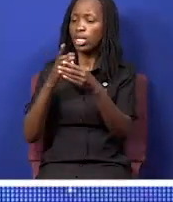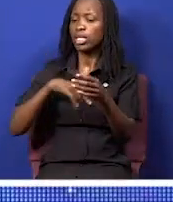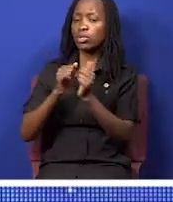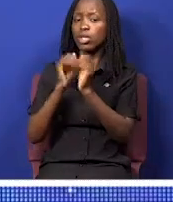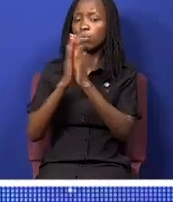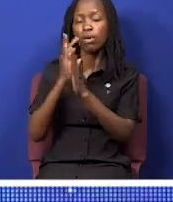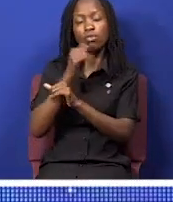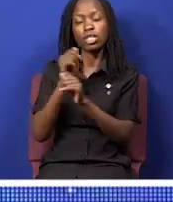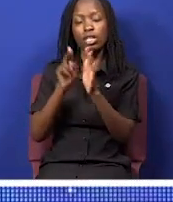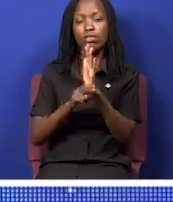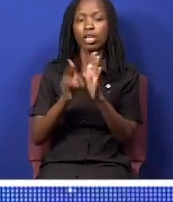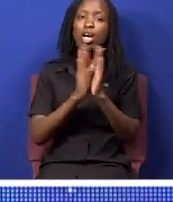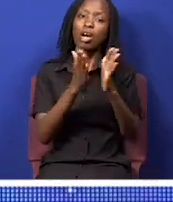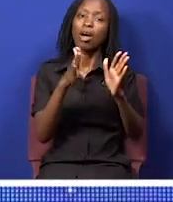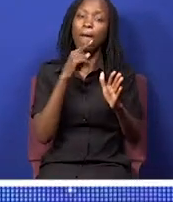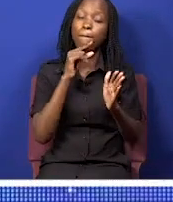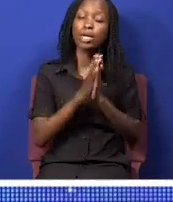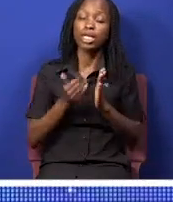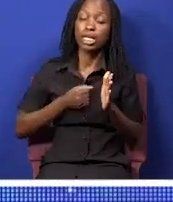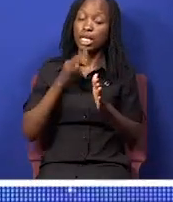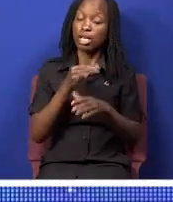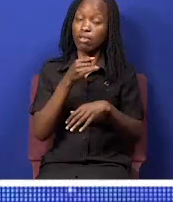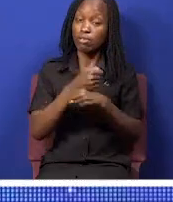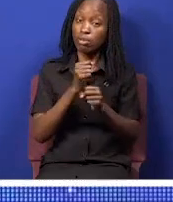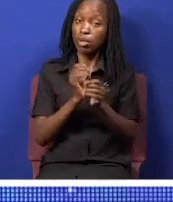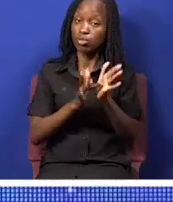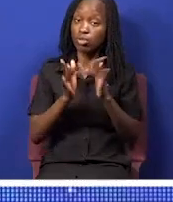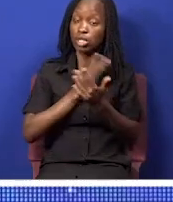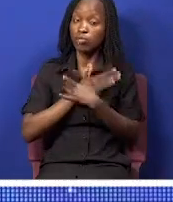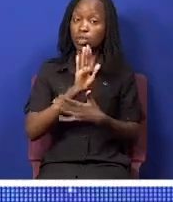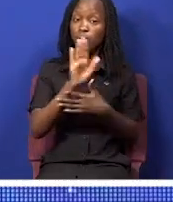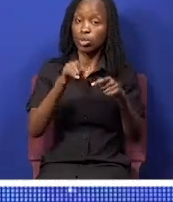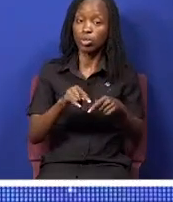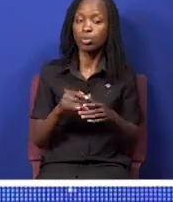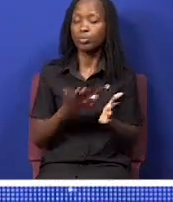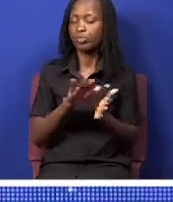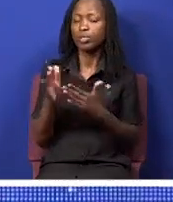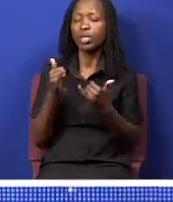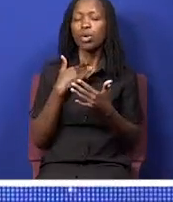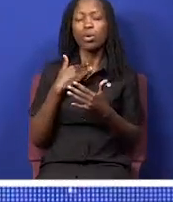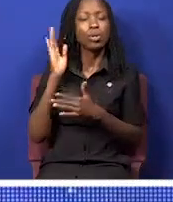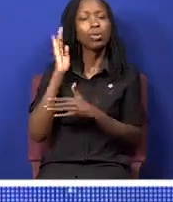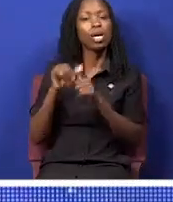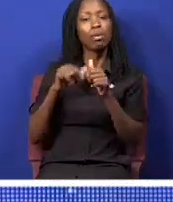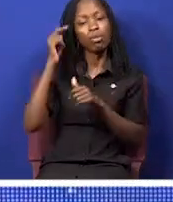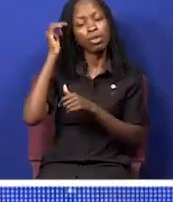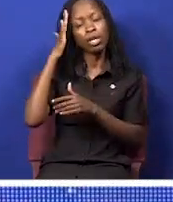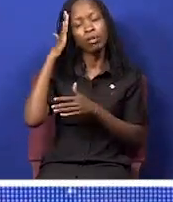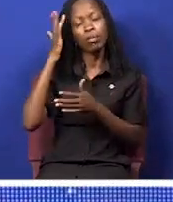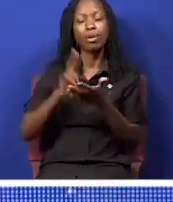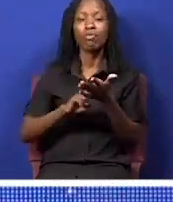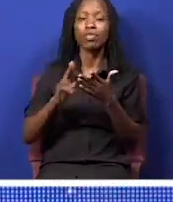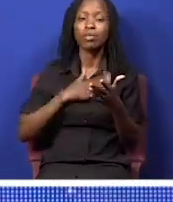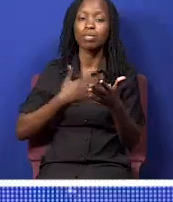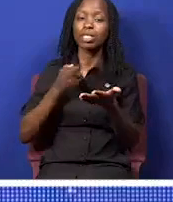And congratulations, boys and girls, if you made Jesus your friend. Now, we are going to hear about the memory verse. Kindly